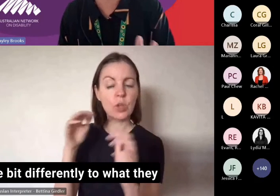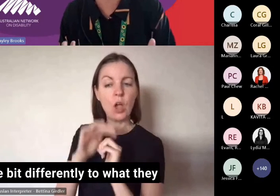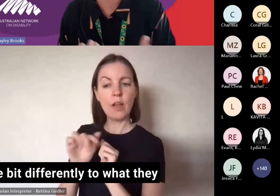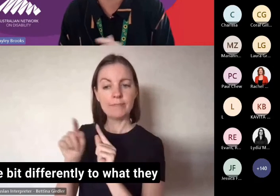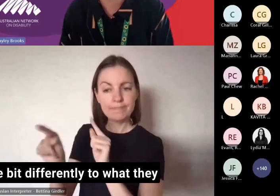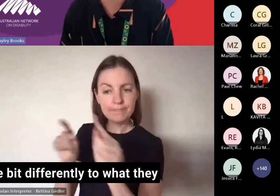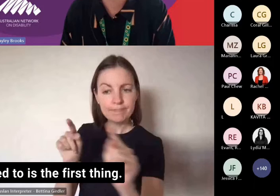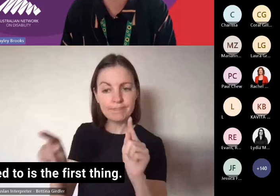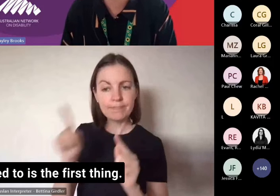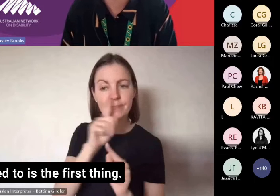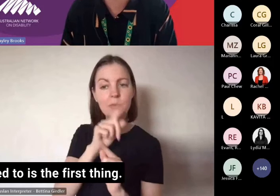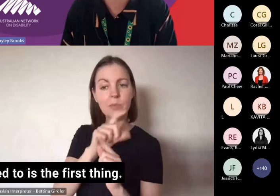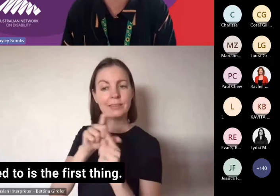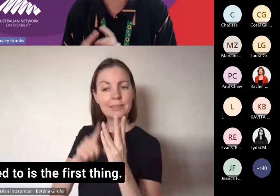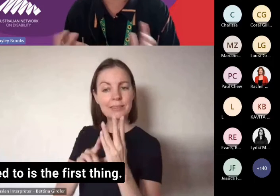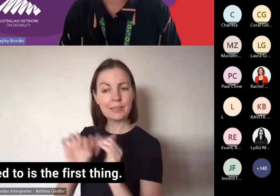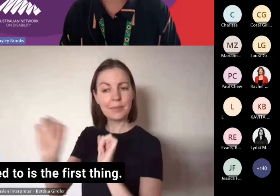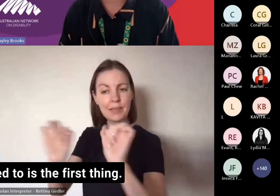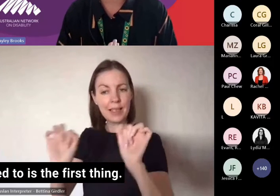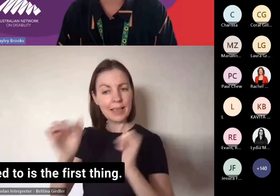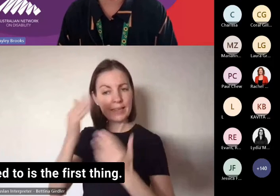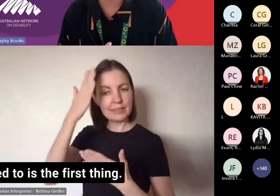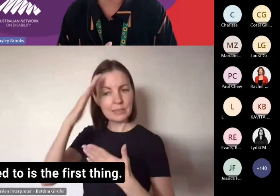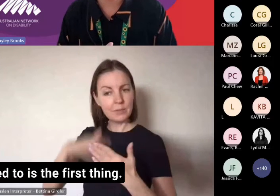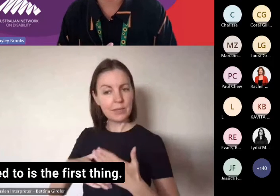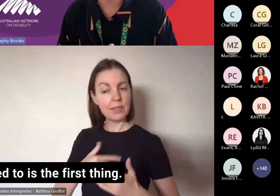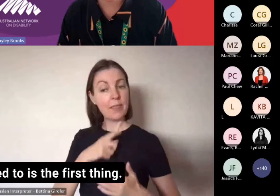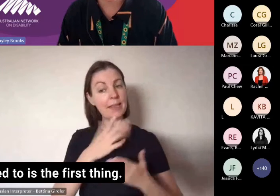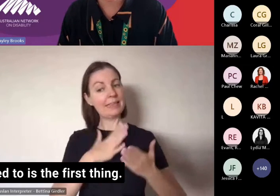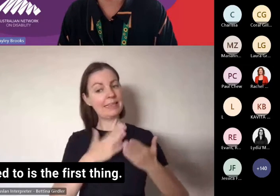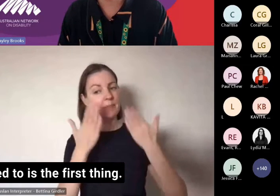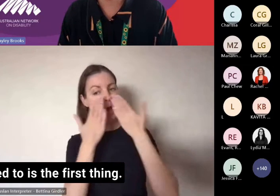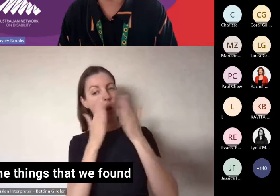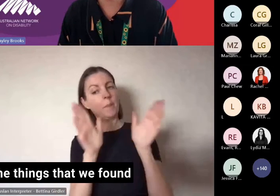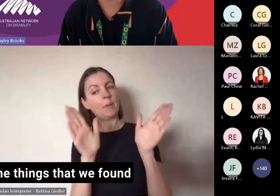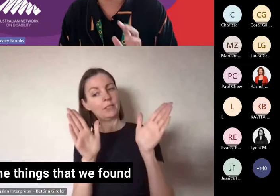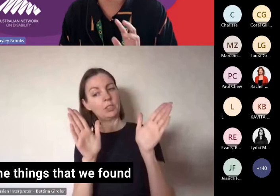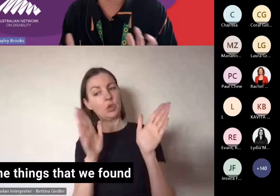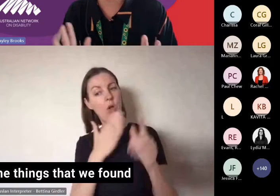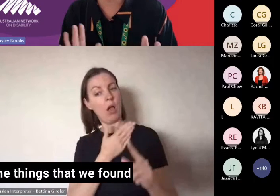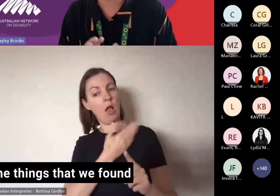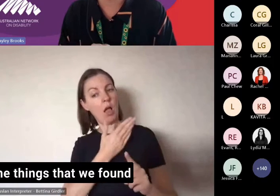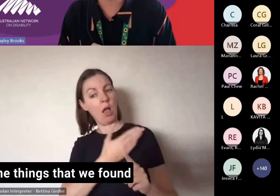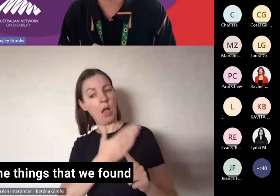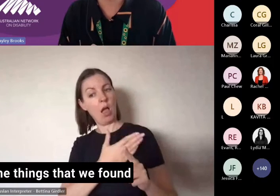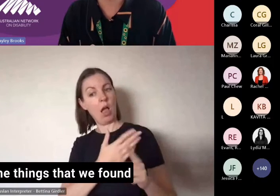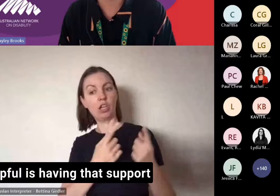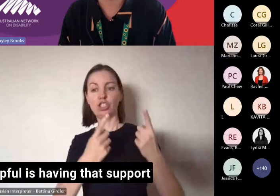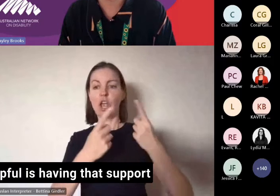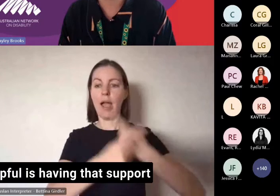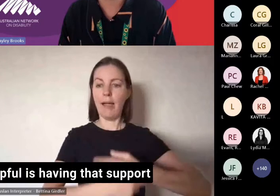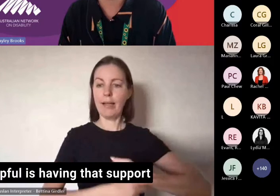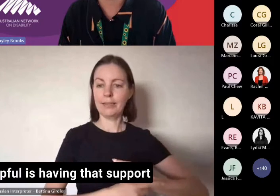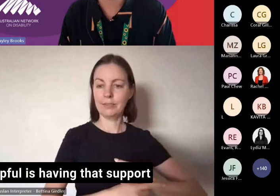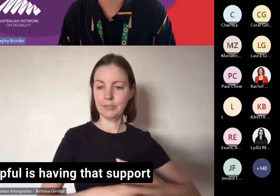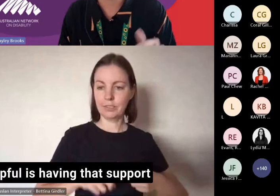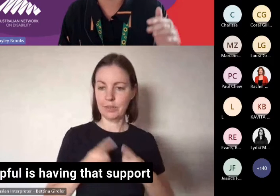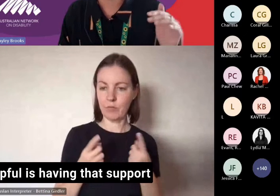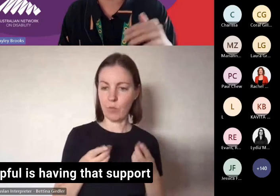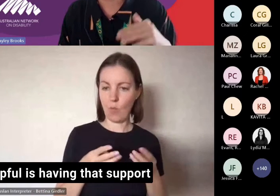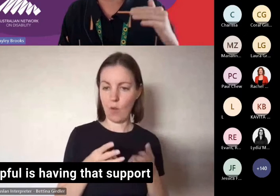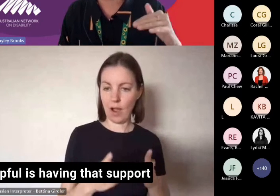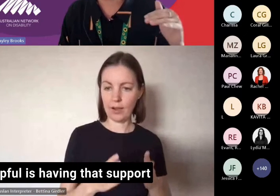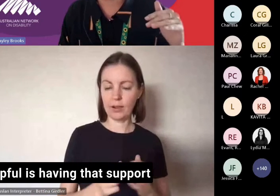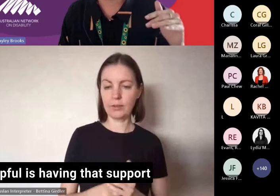differently to what they might be used to is the first thing. But some of the things that we've found that are really helpful